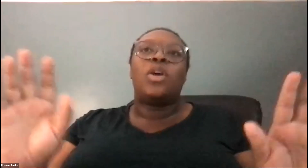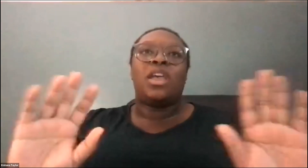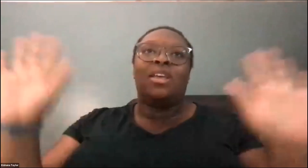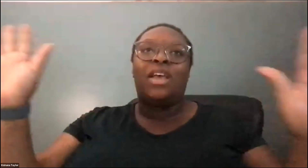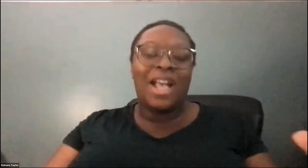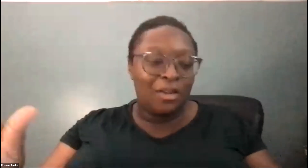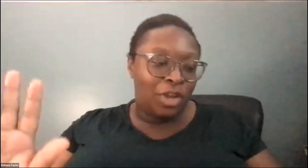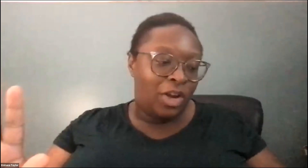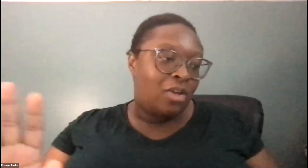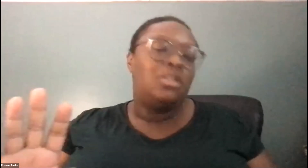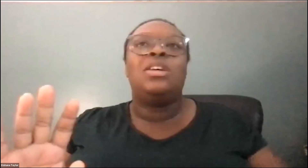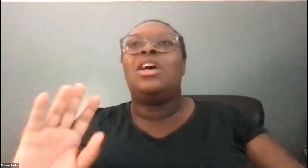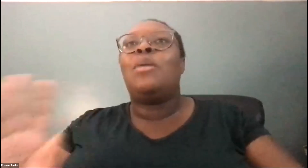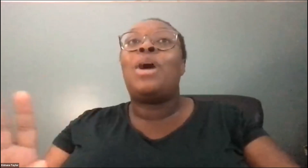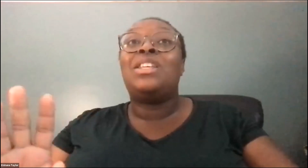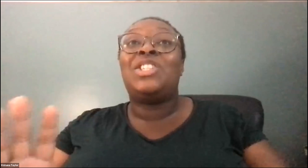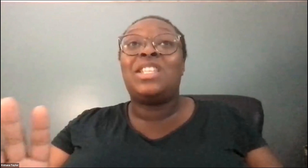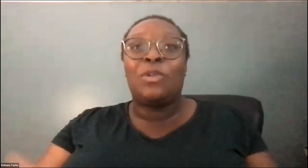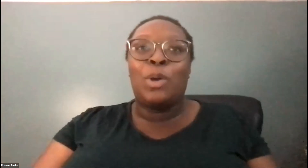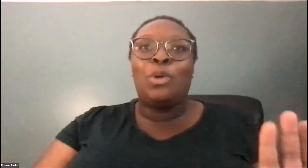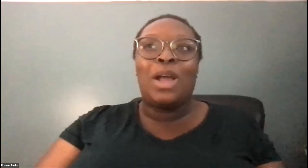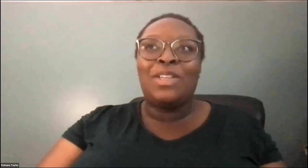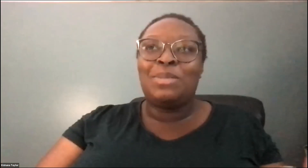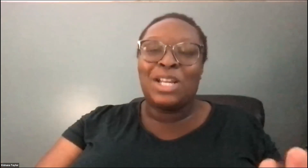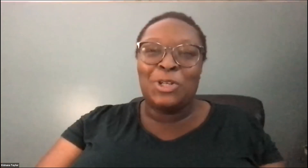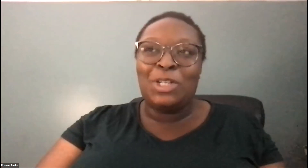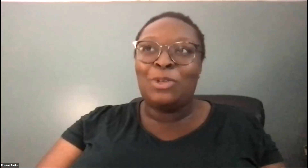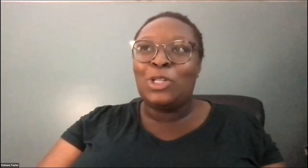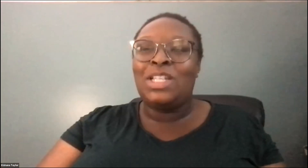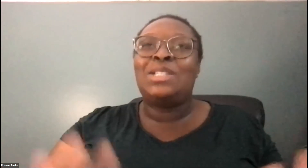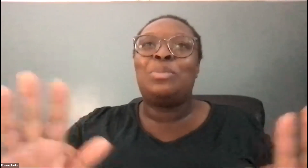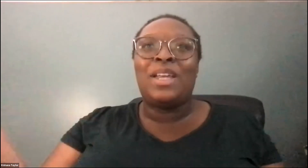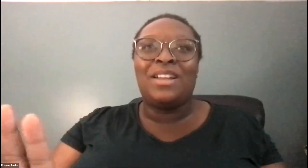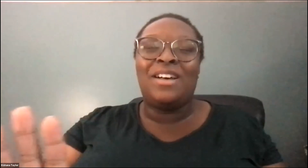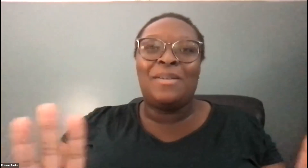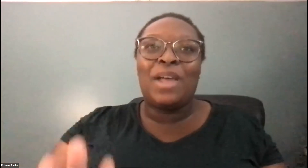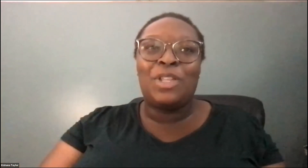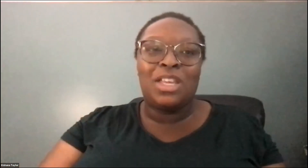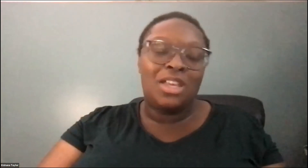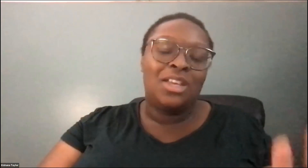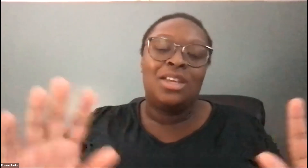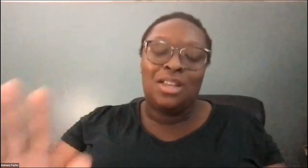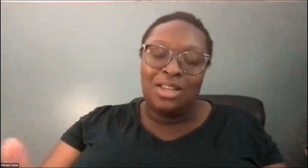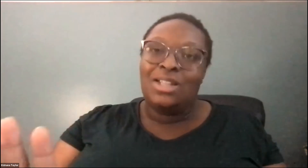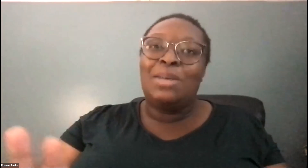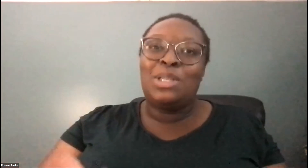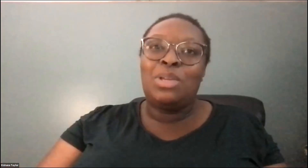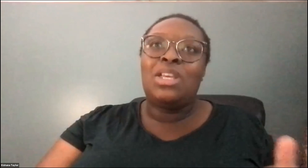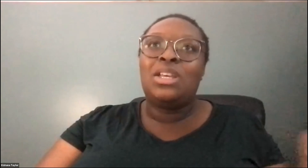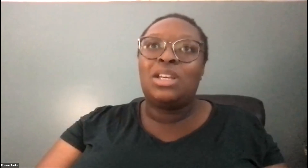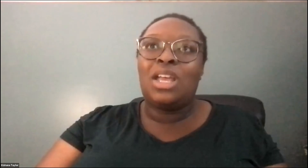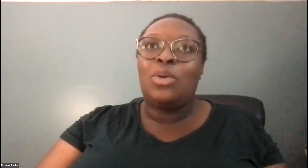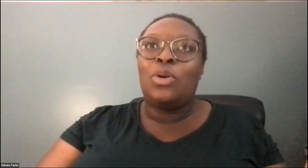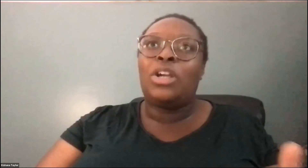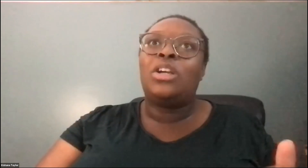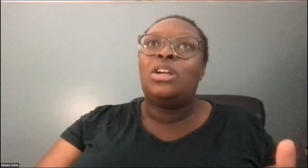Yes, okay, I got it figured out. Apologies, everyone, we were having some technical difficulties, but everything seems to